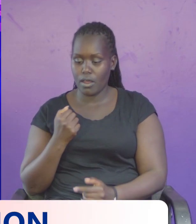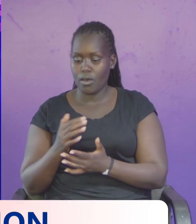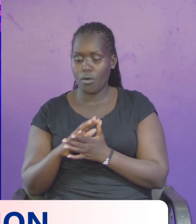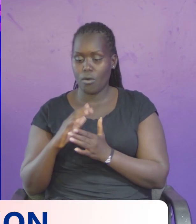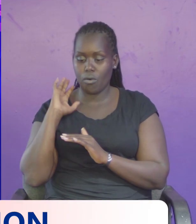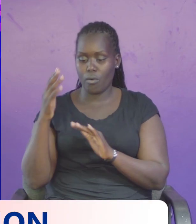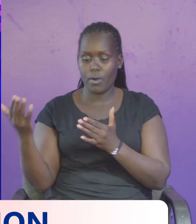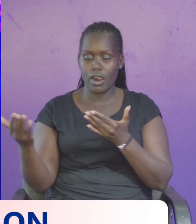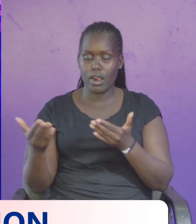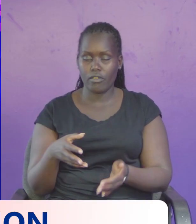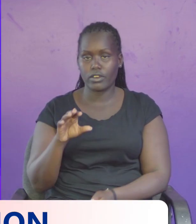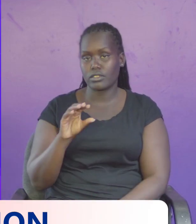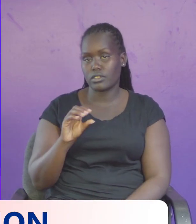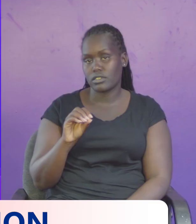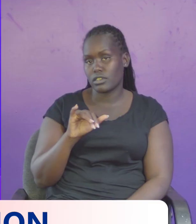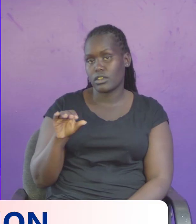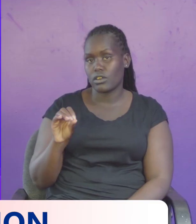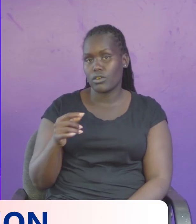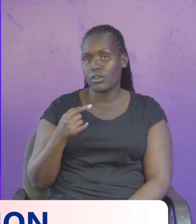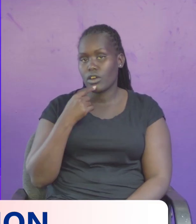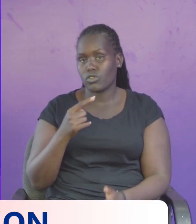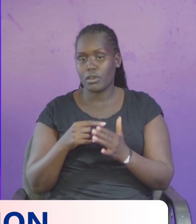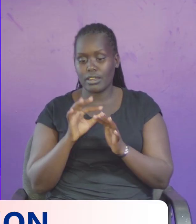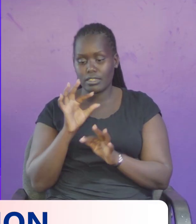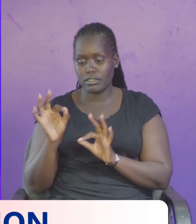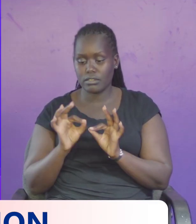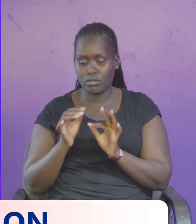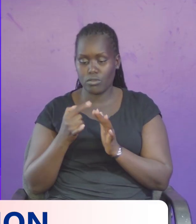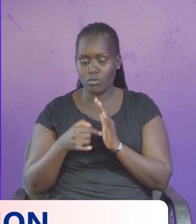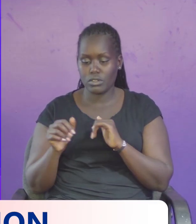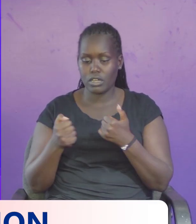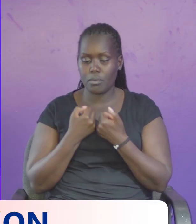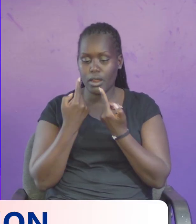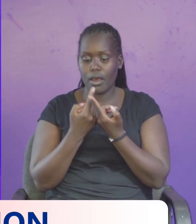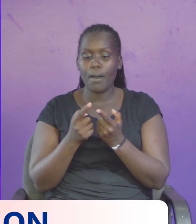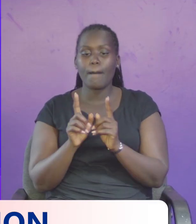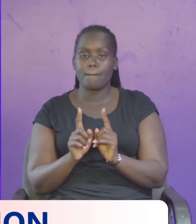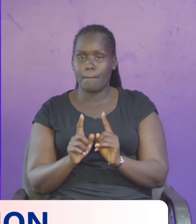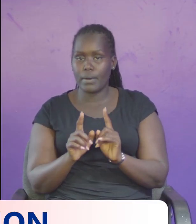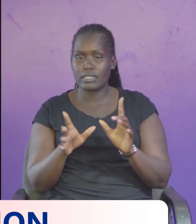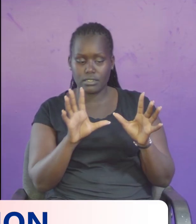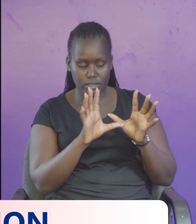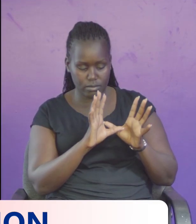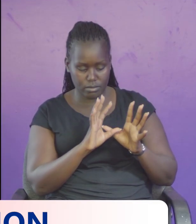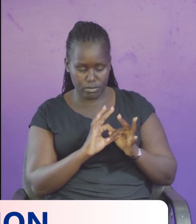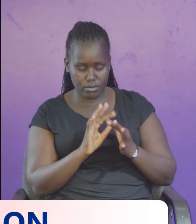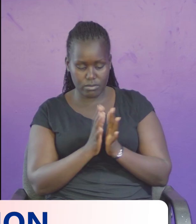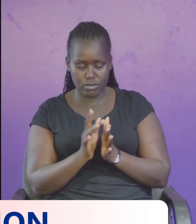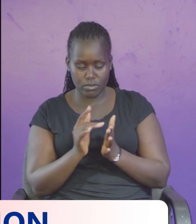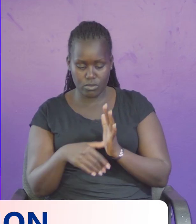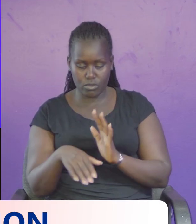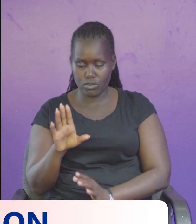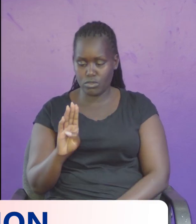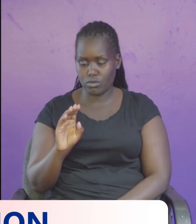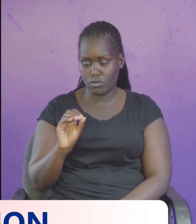here and he will tell us exactly what happened. But obviously, it was connected to Bobby Wine's